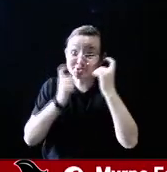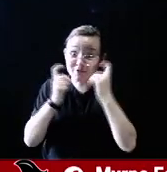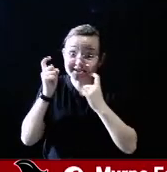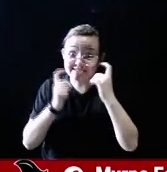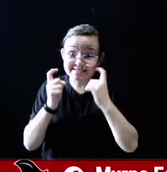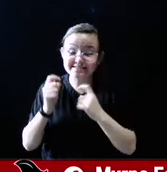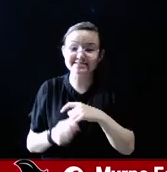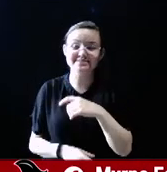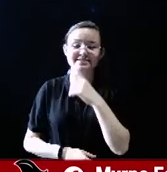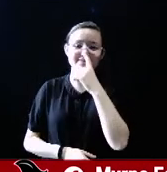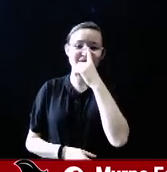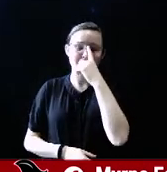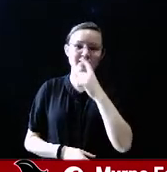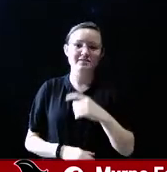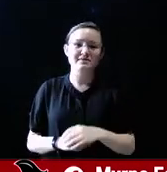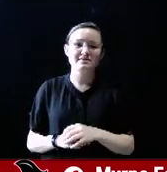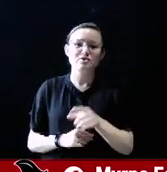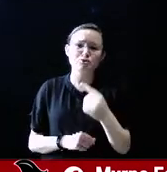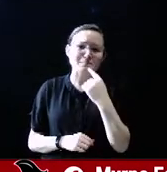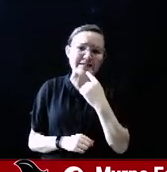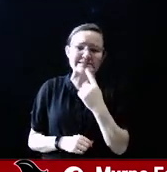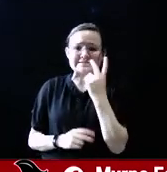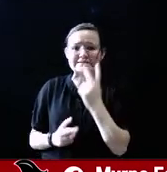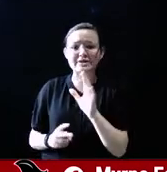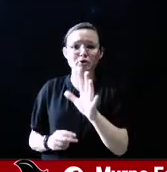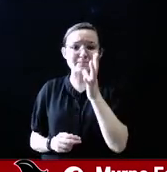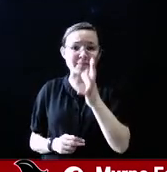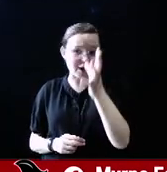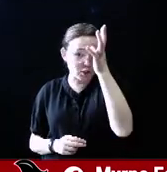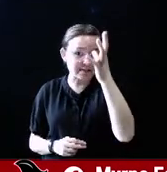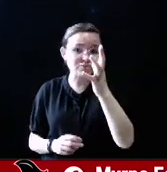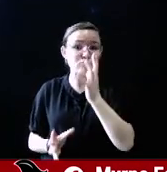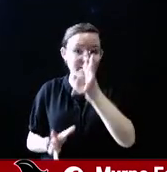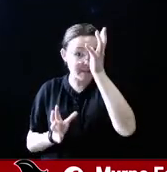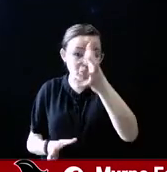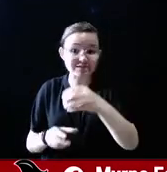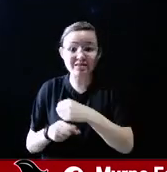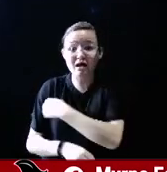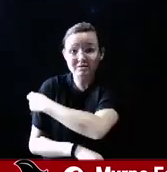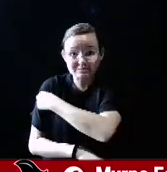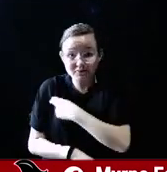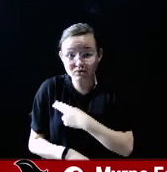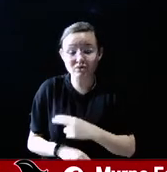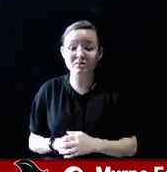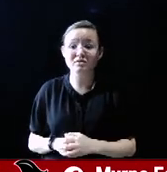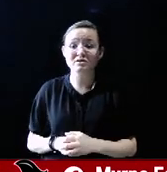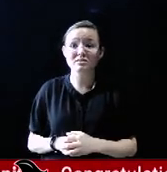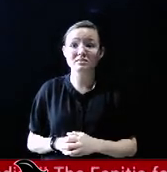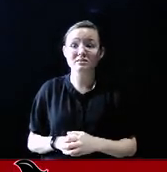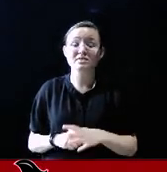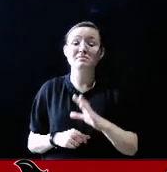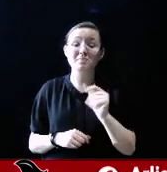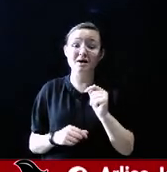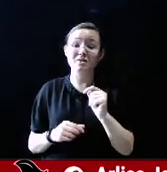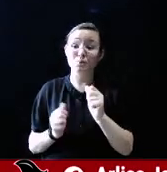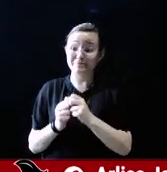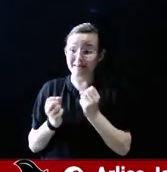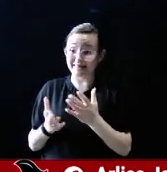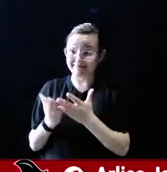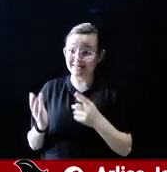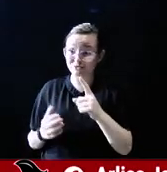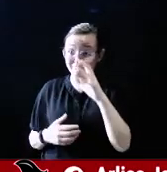expressions. You've missed visits to see your grandparents or loved ones in the hospital. But with all of these things you've